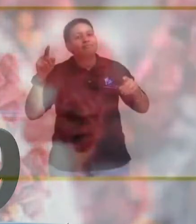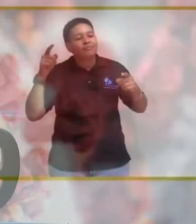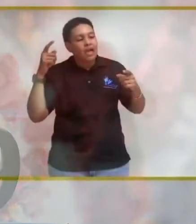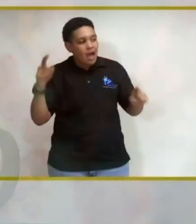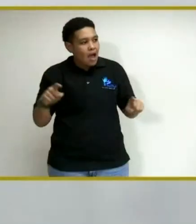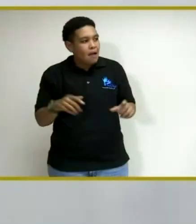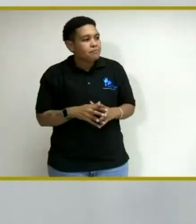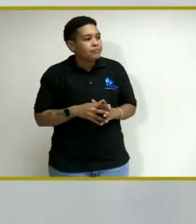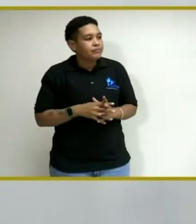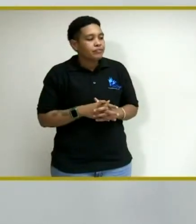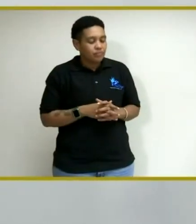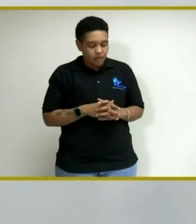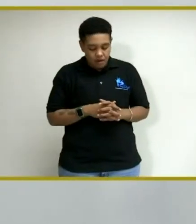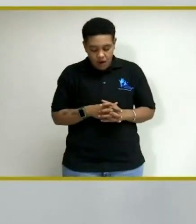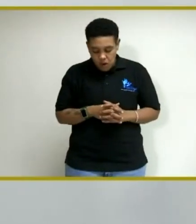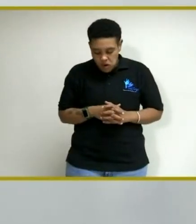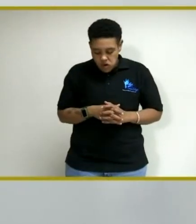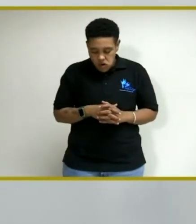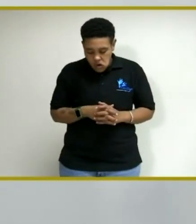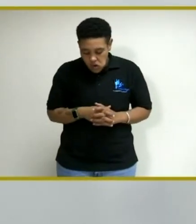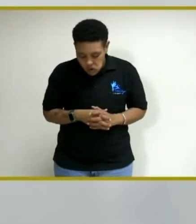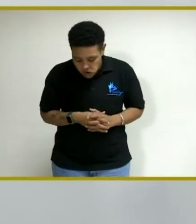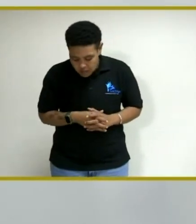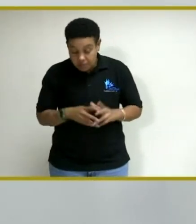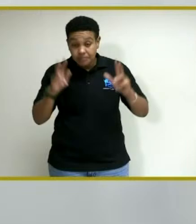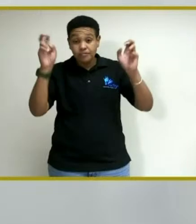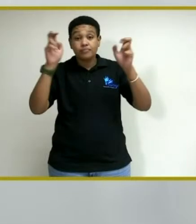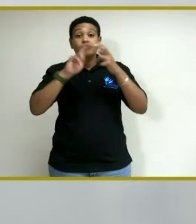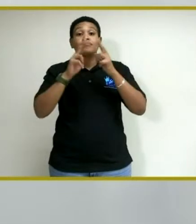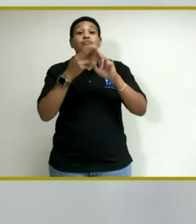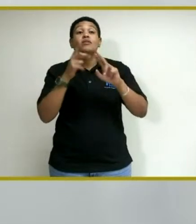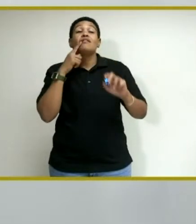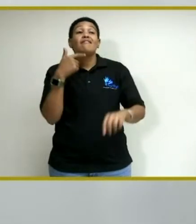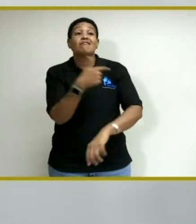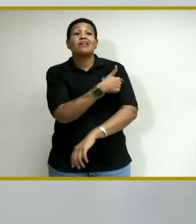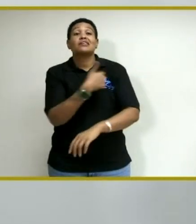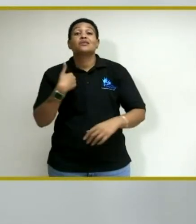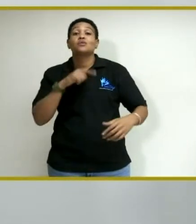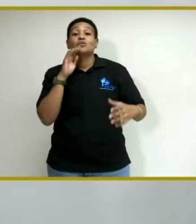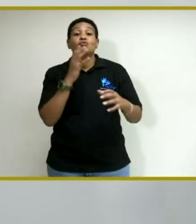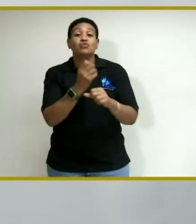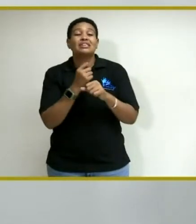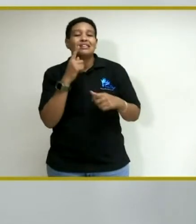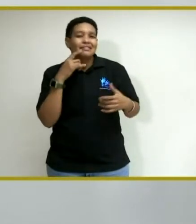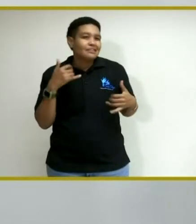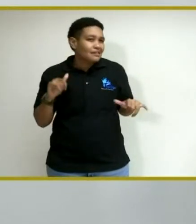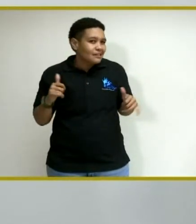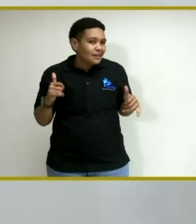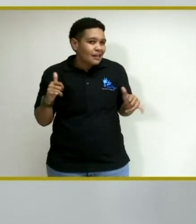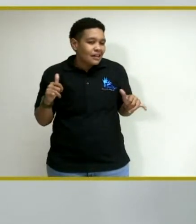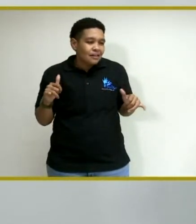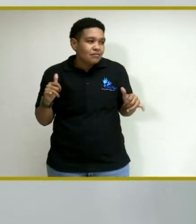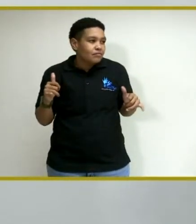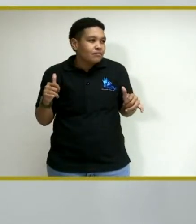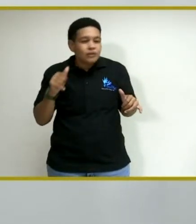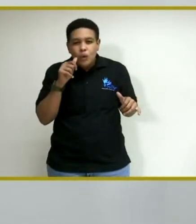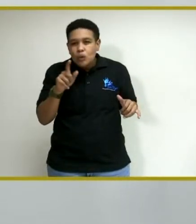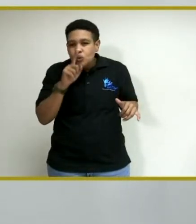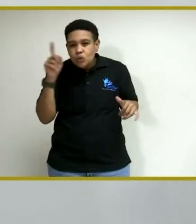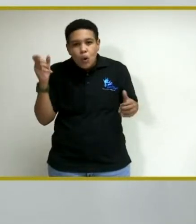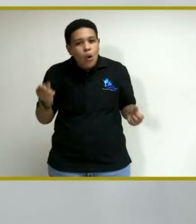the issue of the number of vaccines that we will receive is still